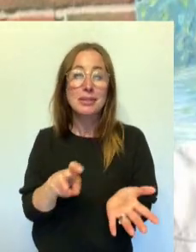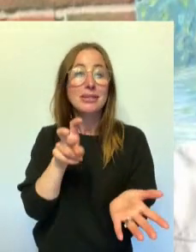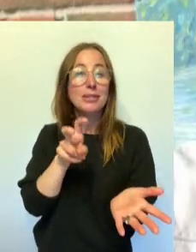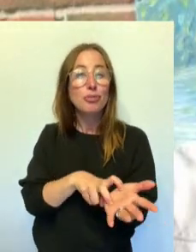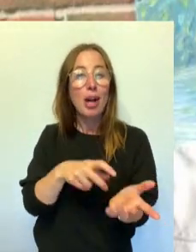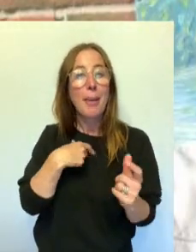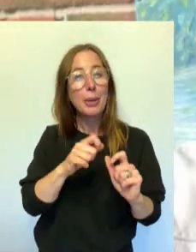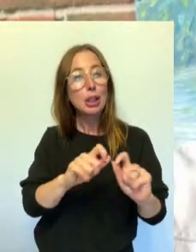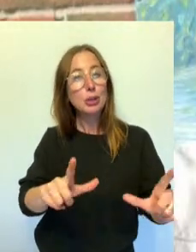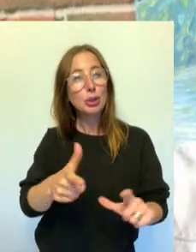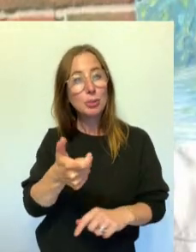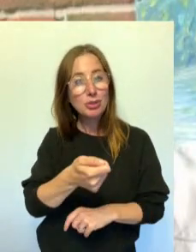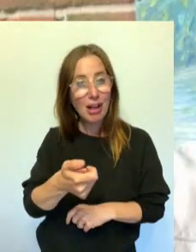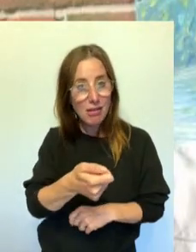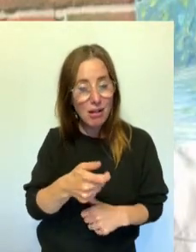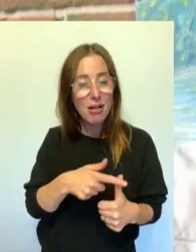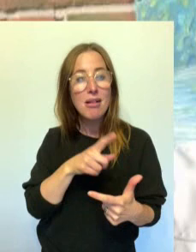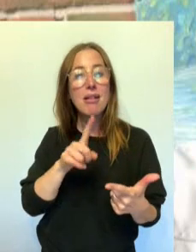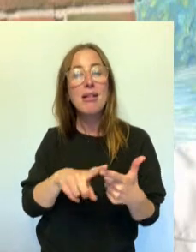which is